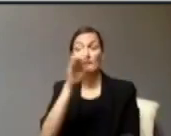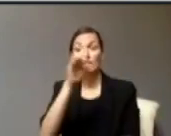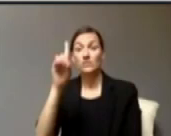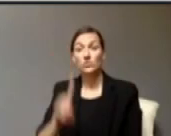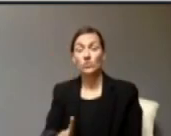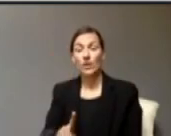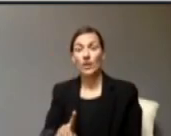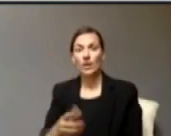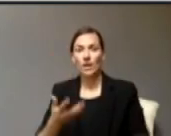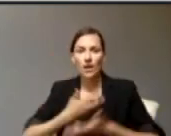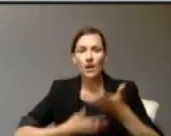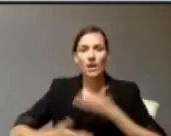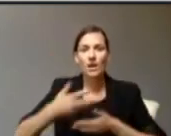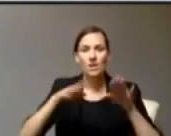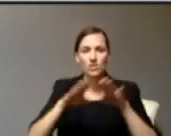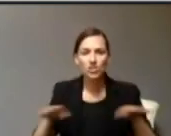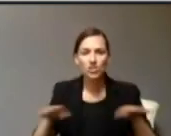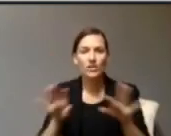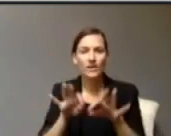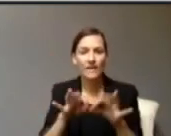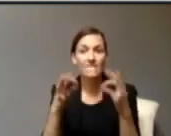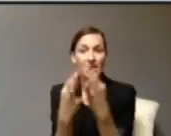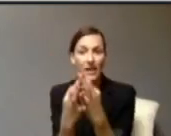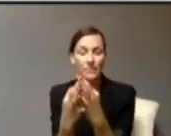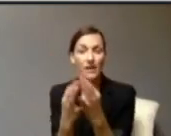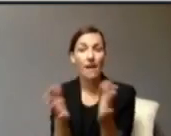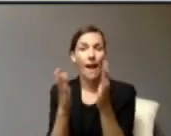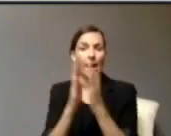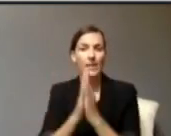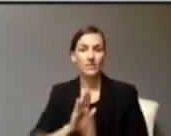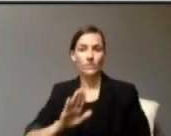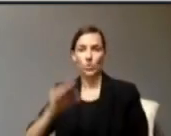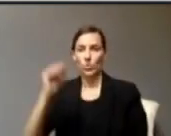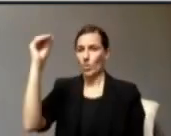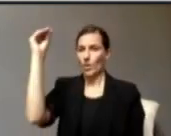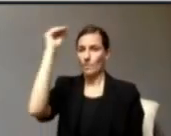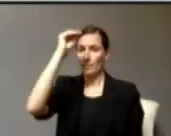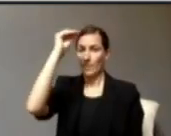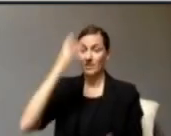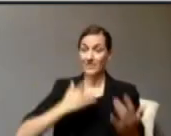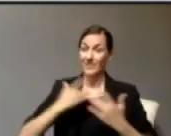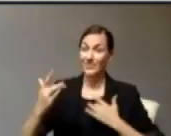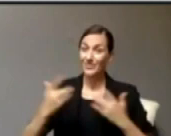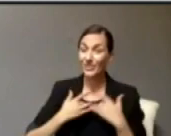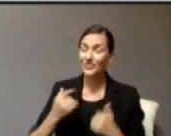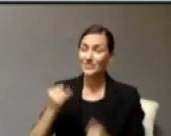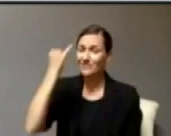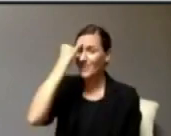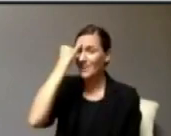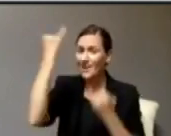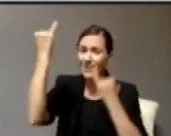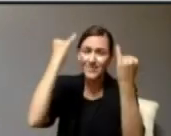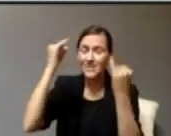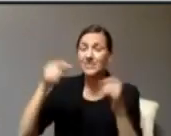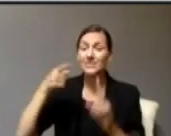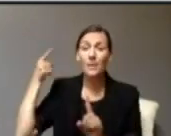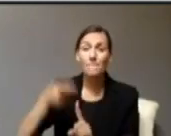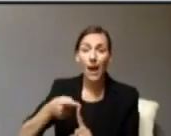and families, and all of us asking for your opinion and concerns and ideas about going back to